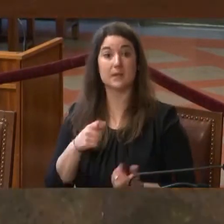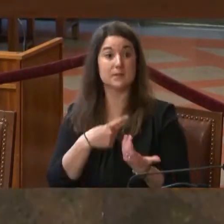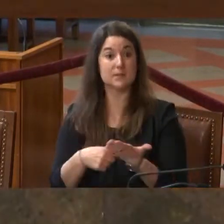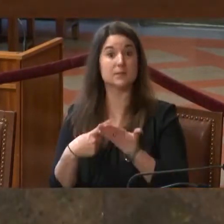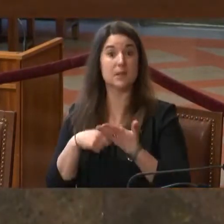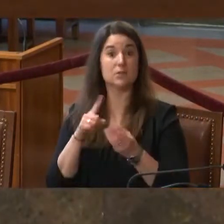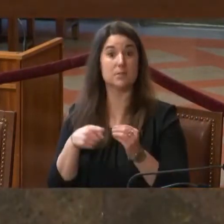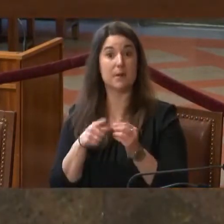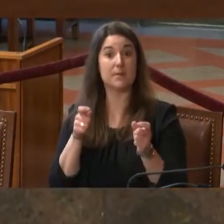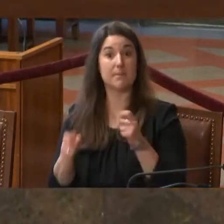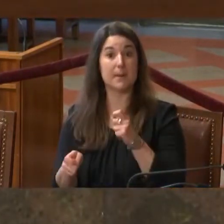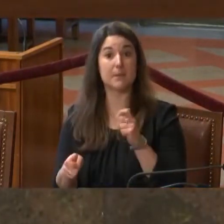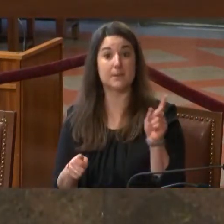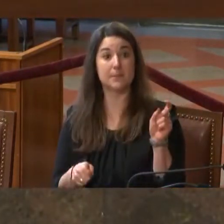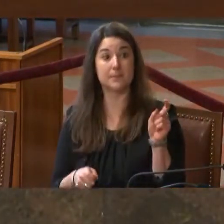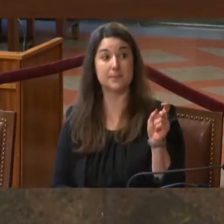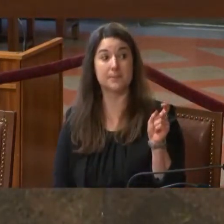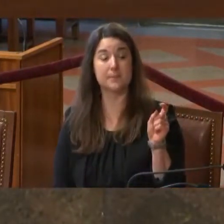on the amendment?